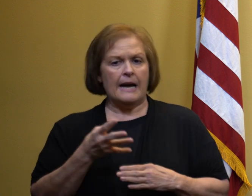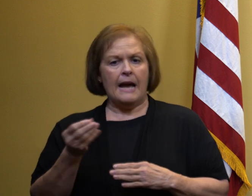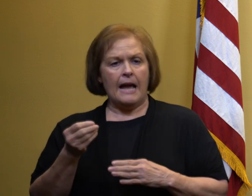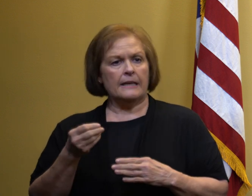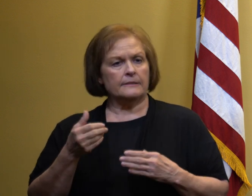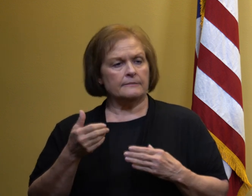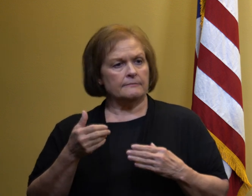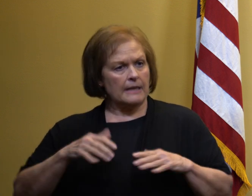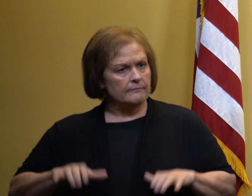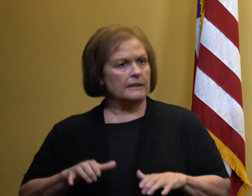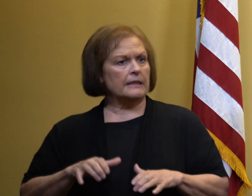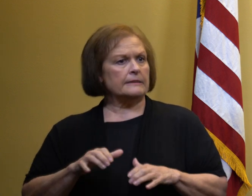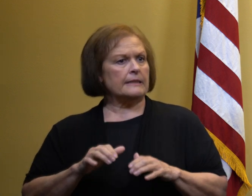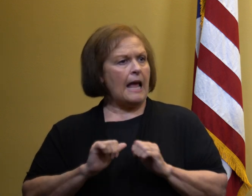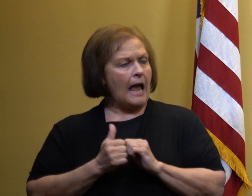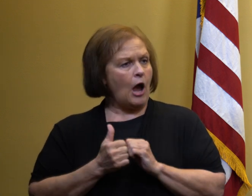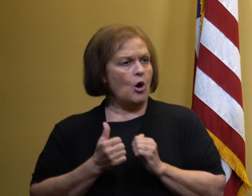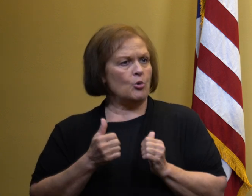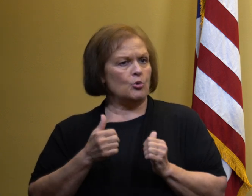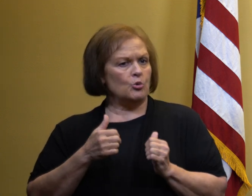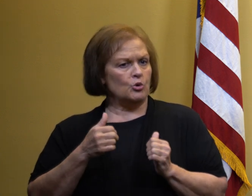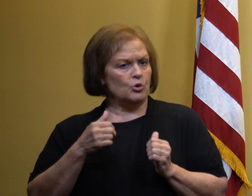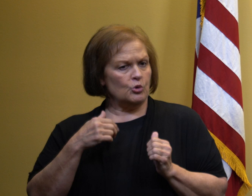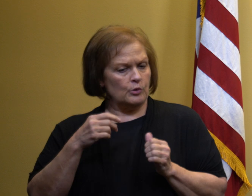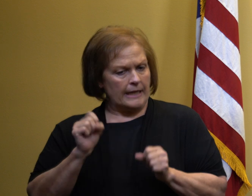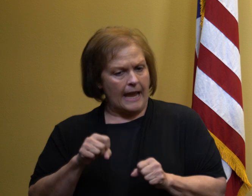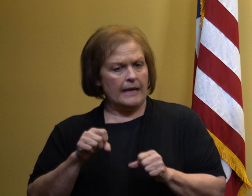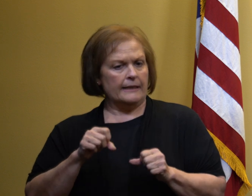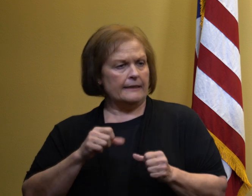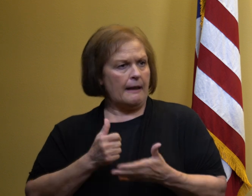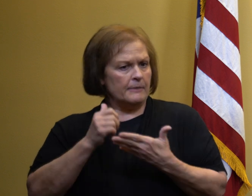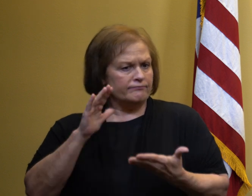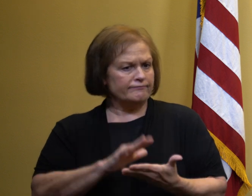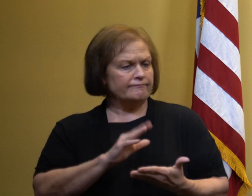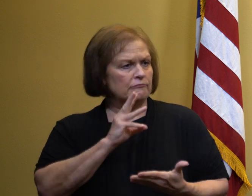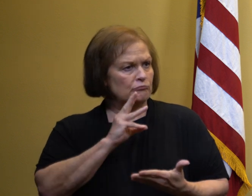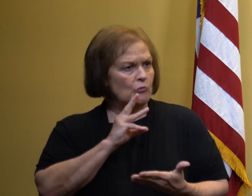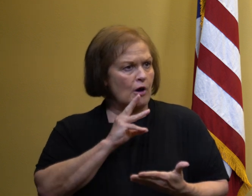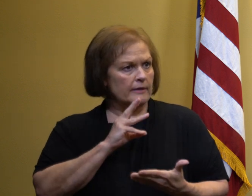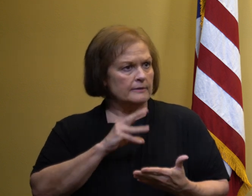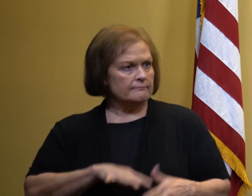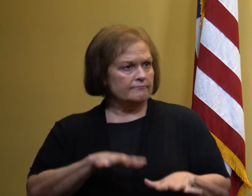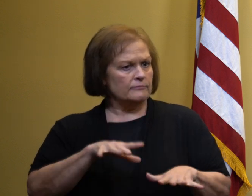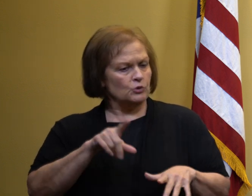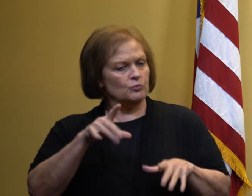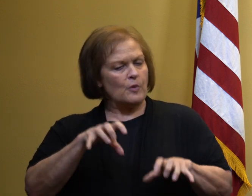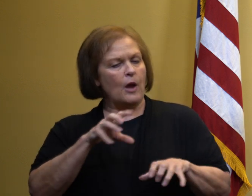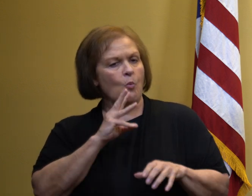take action with how we can just minimize flooding due to rainwater throughout our city.